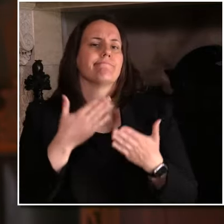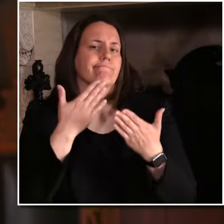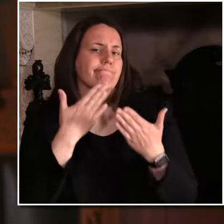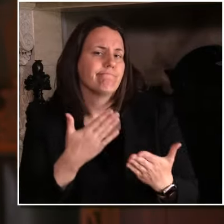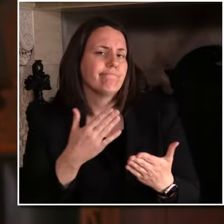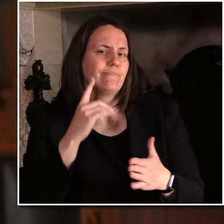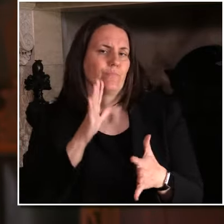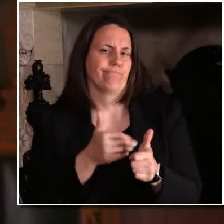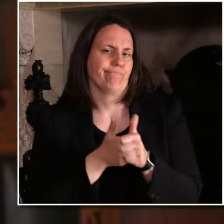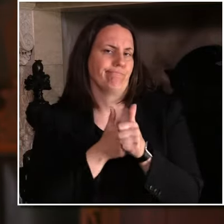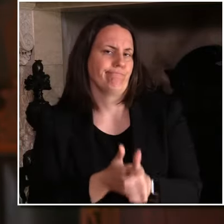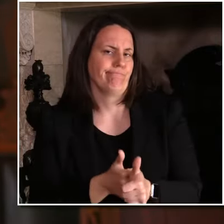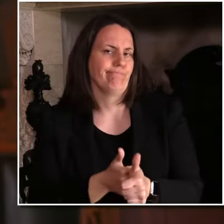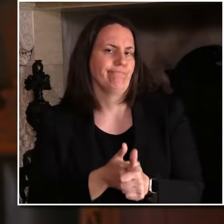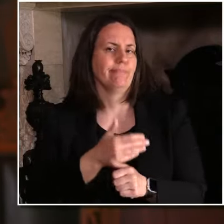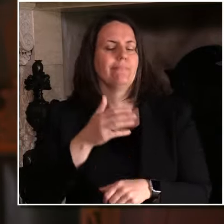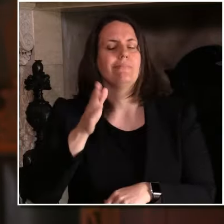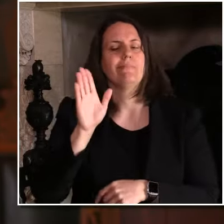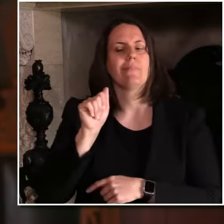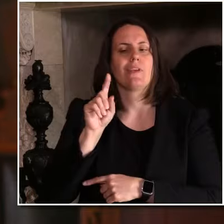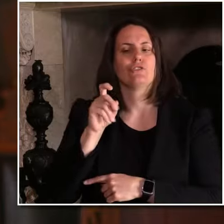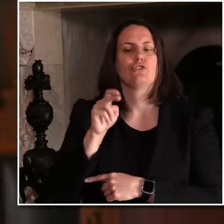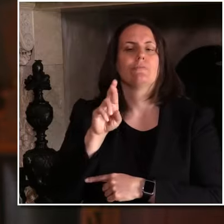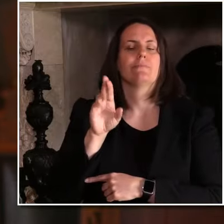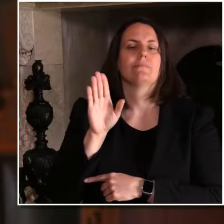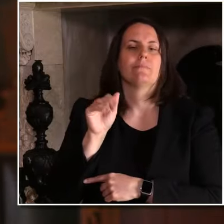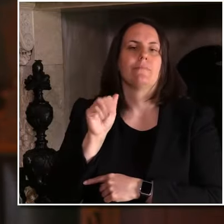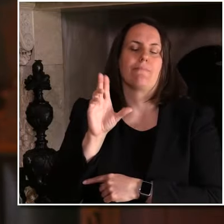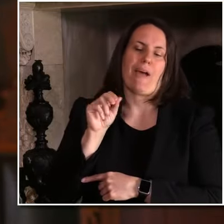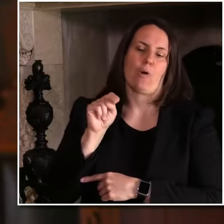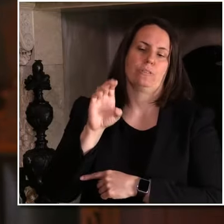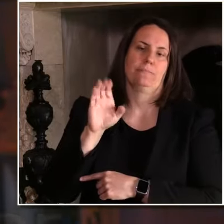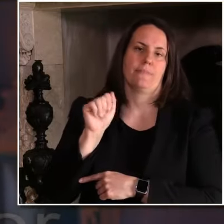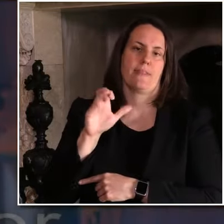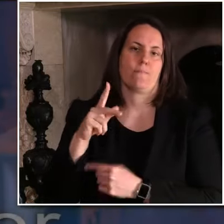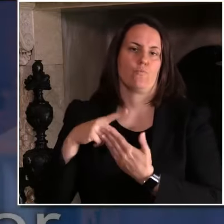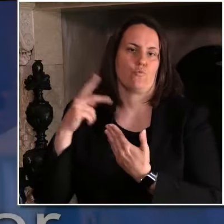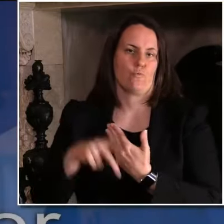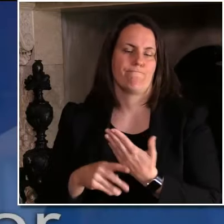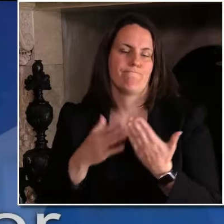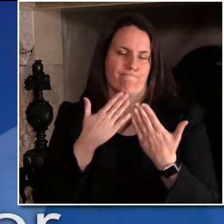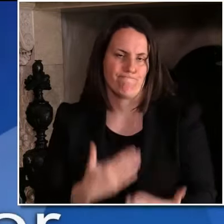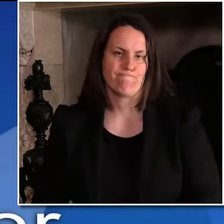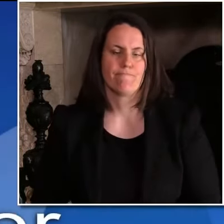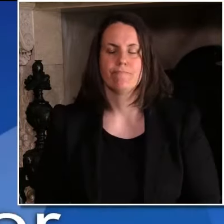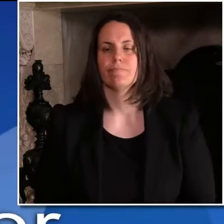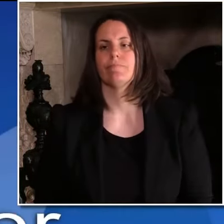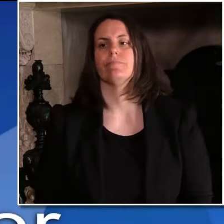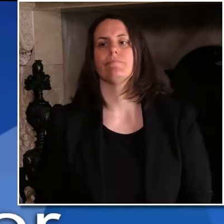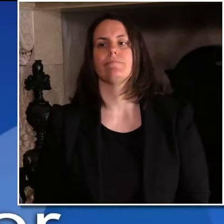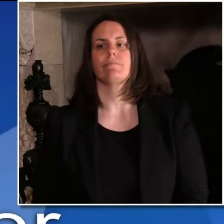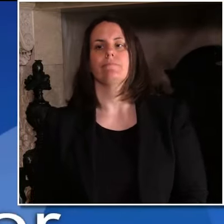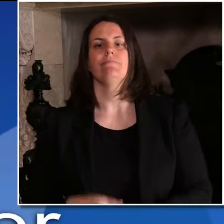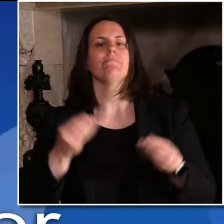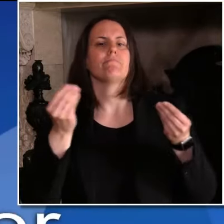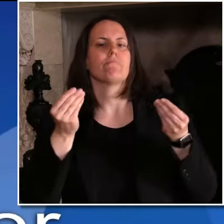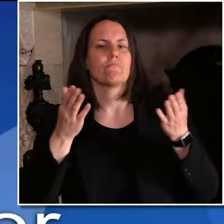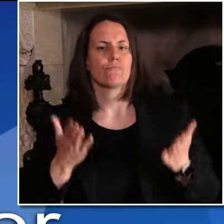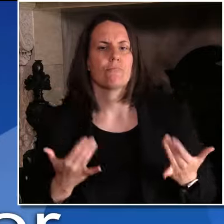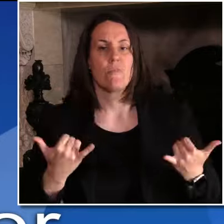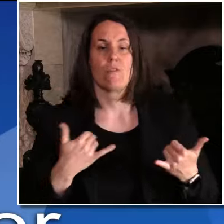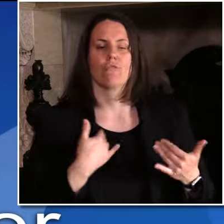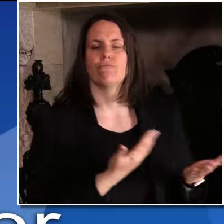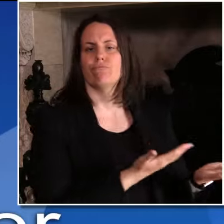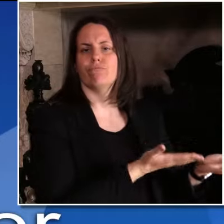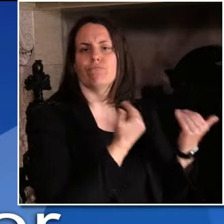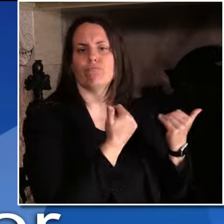Thank you. We'll now open it up for questions. A reminder to maintain audio quality, to keep your phones on mute until it's time for your question. And in the interest of